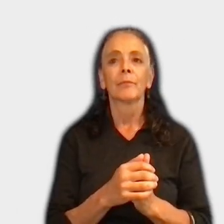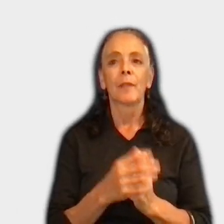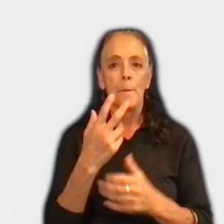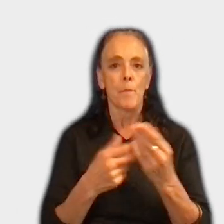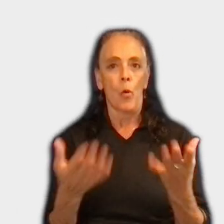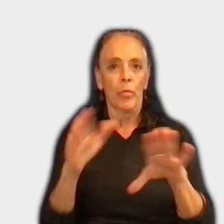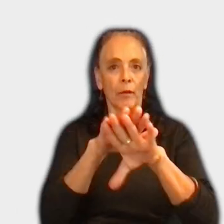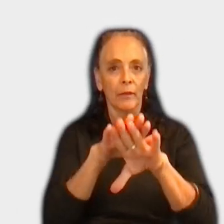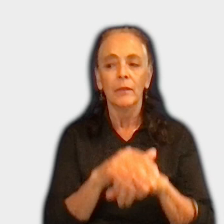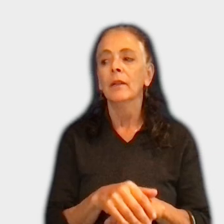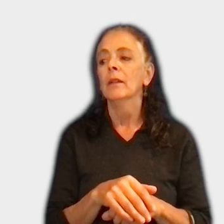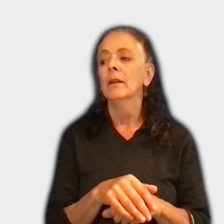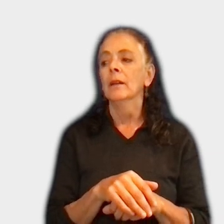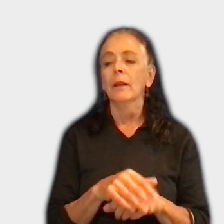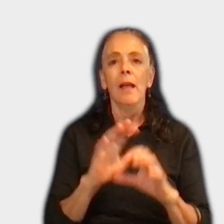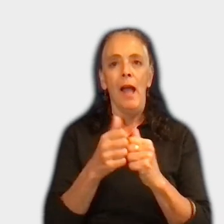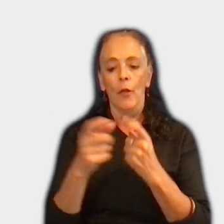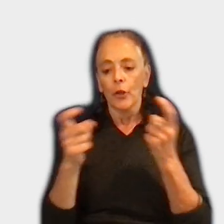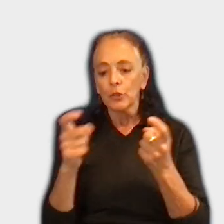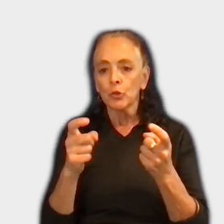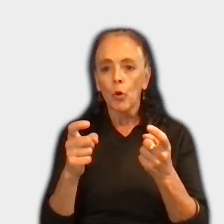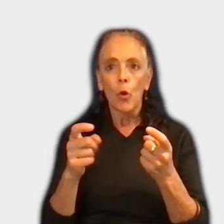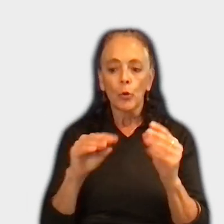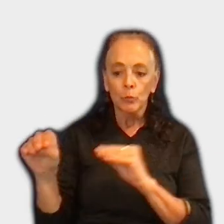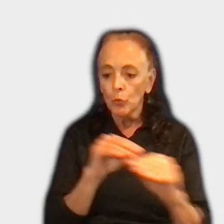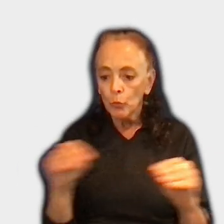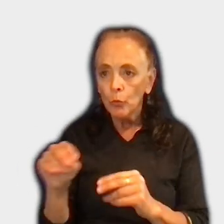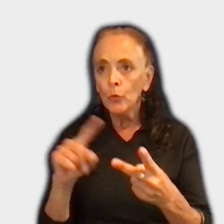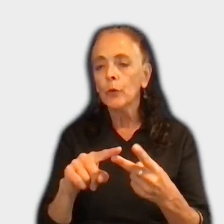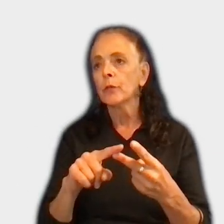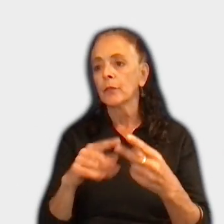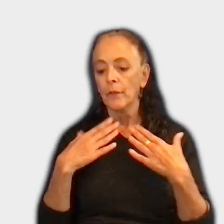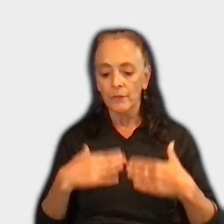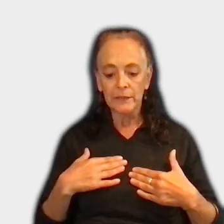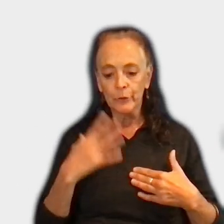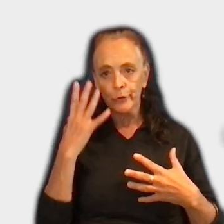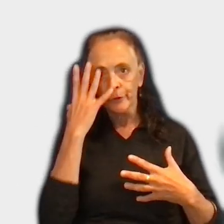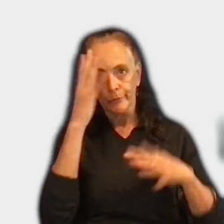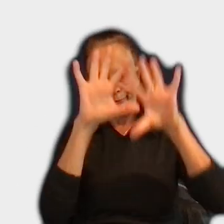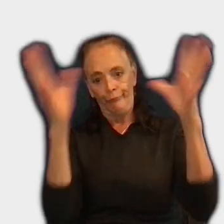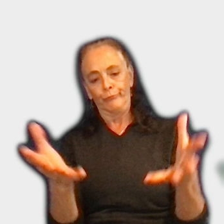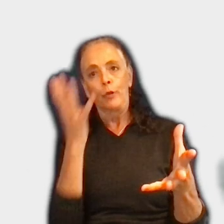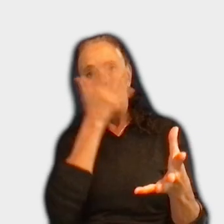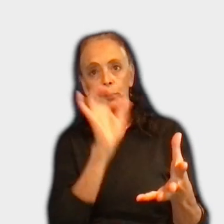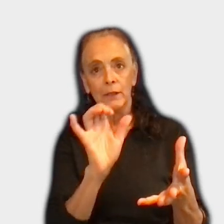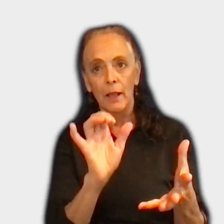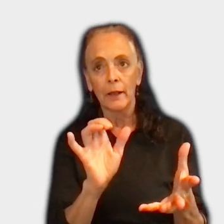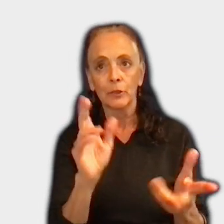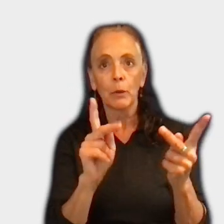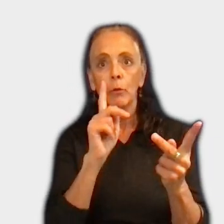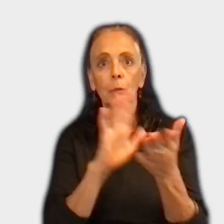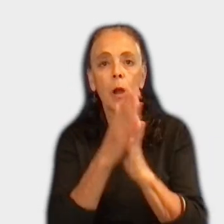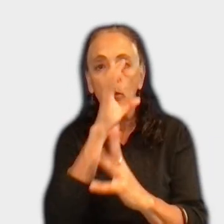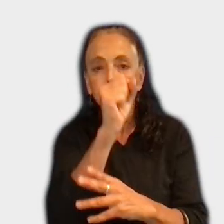example you need to thinking about like the how the controller looks like how the physical looks like so people uh will call you so try